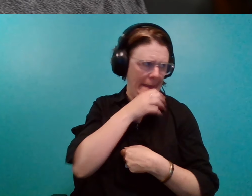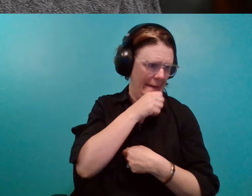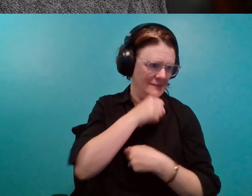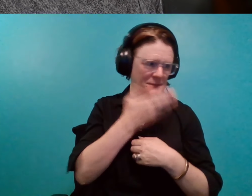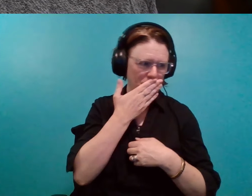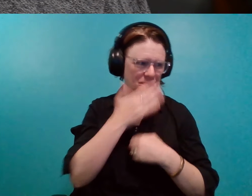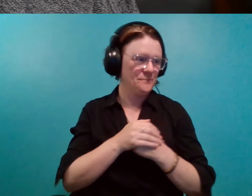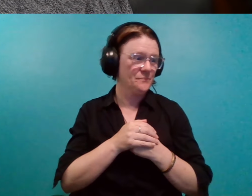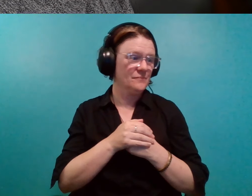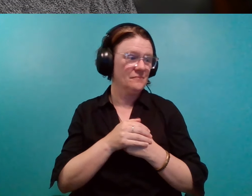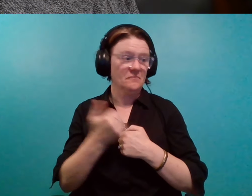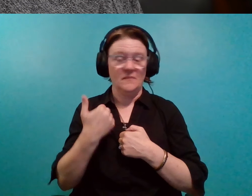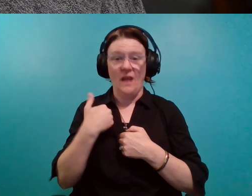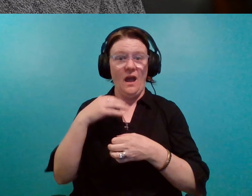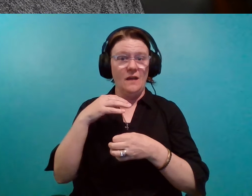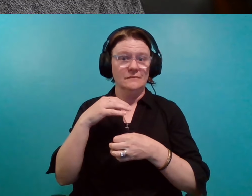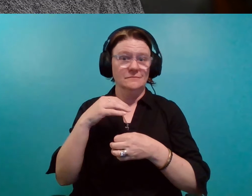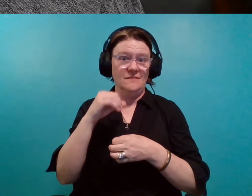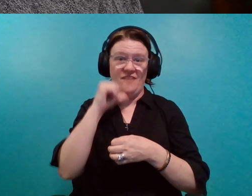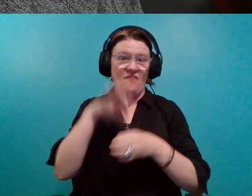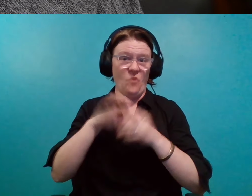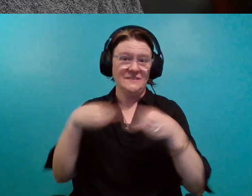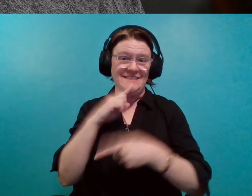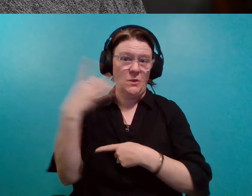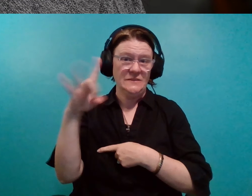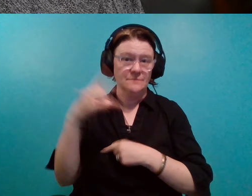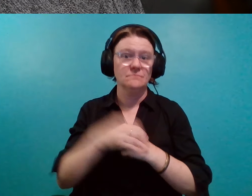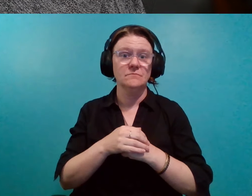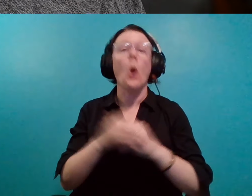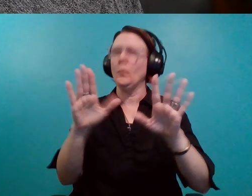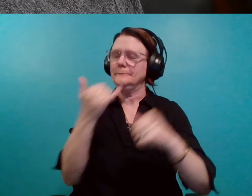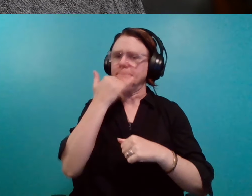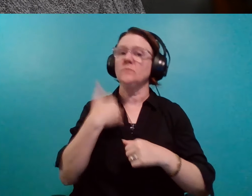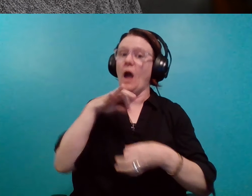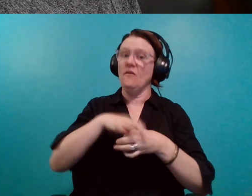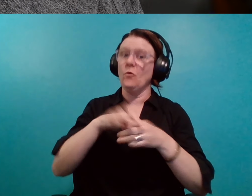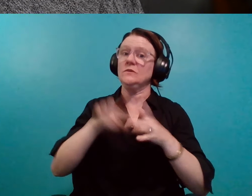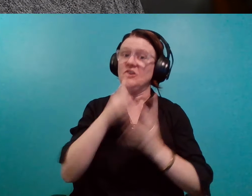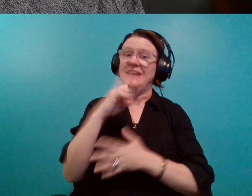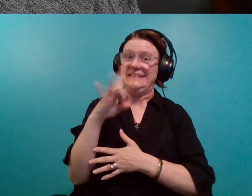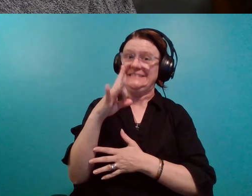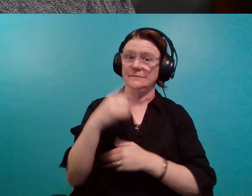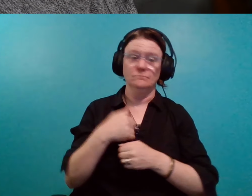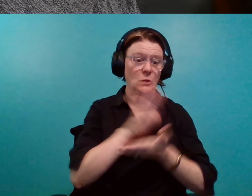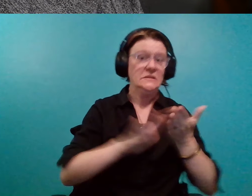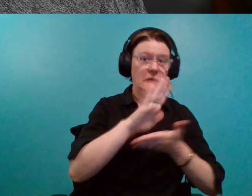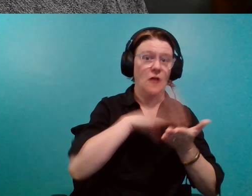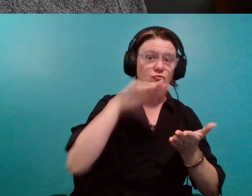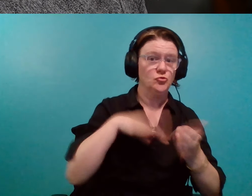kidding. I've been voting since I was 18, so it's been a while. I voted every year. I was at college when I first